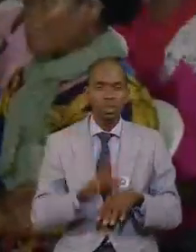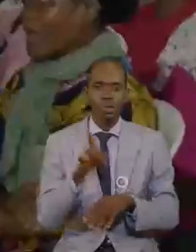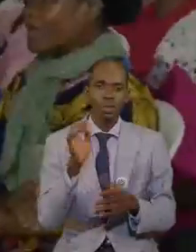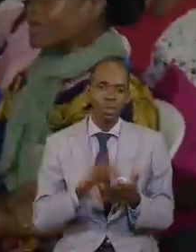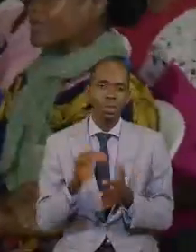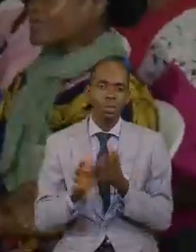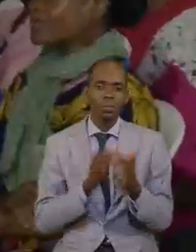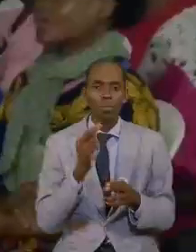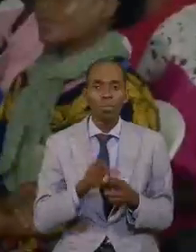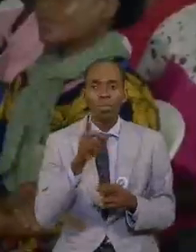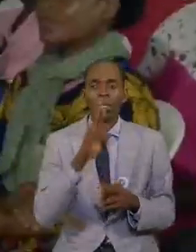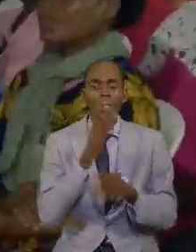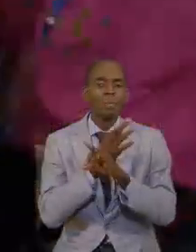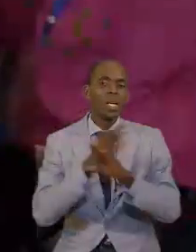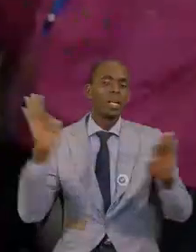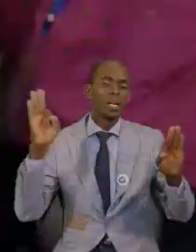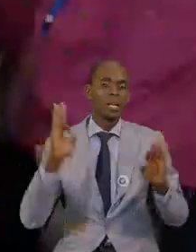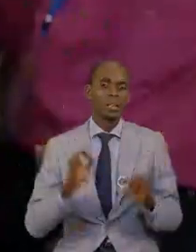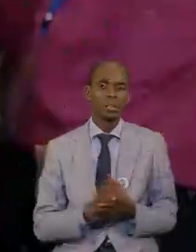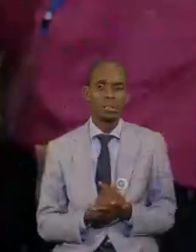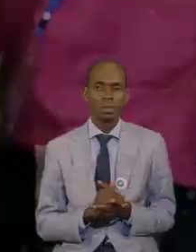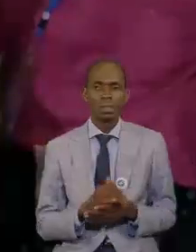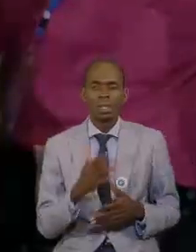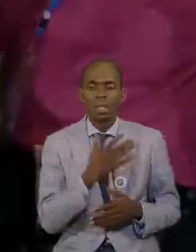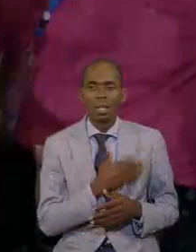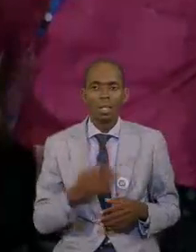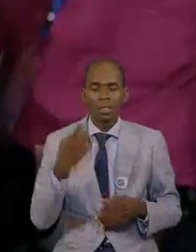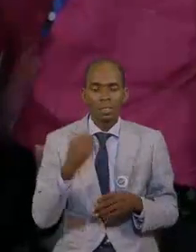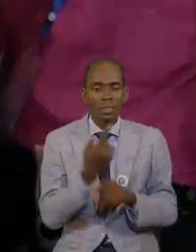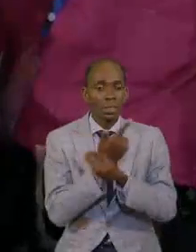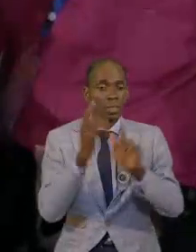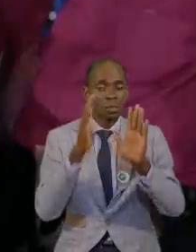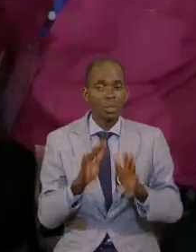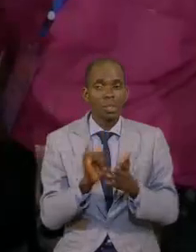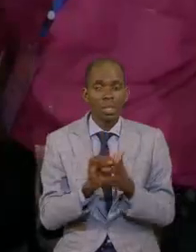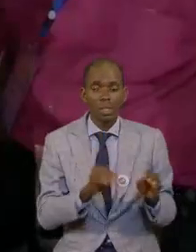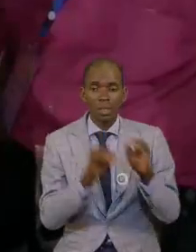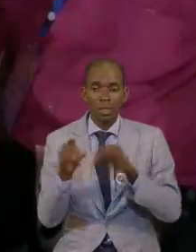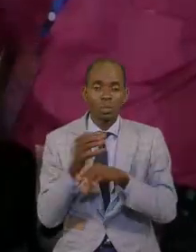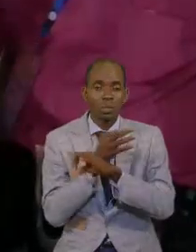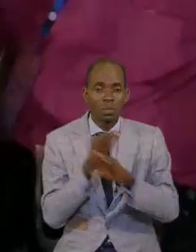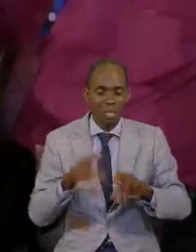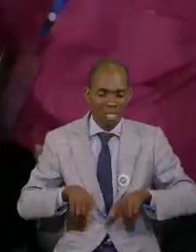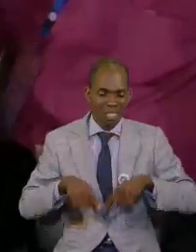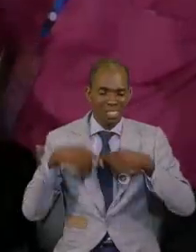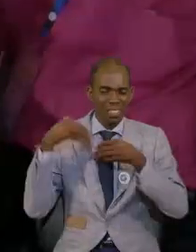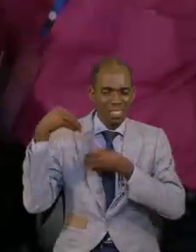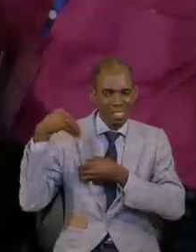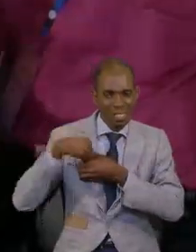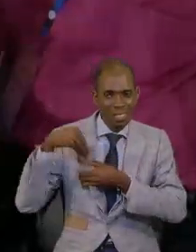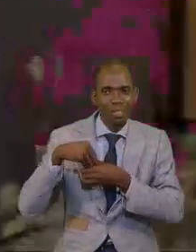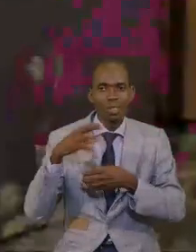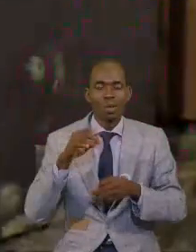You are free. And the liberator that sets you free lives on the inside of you.